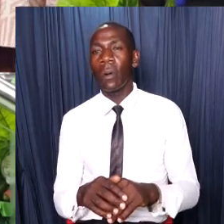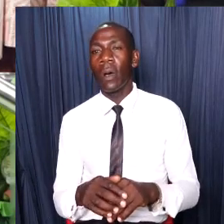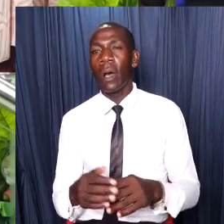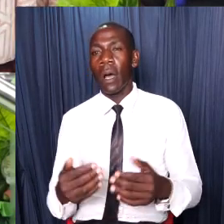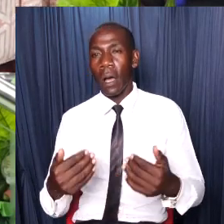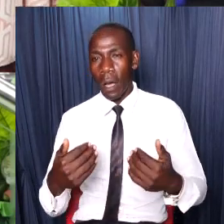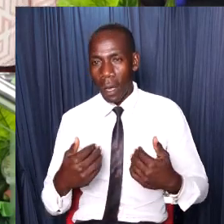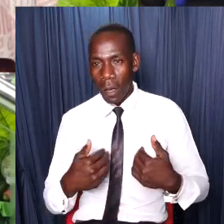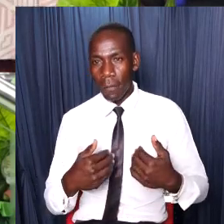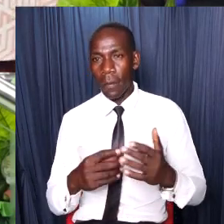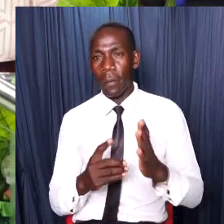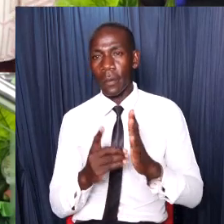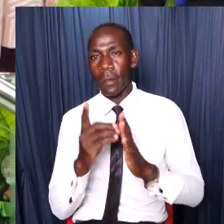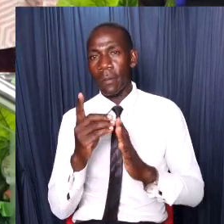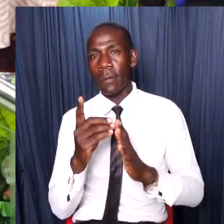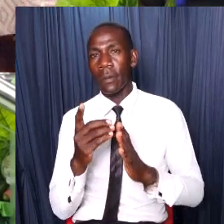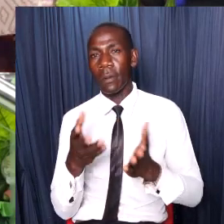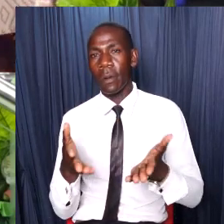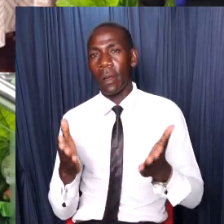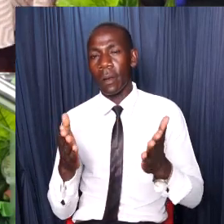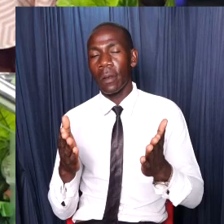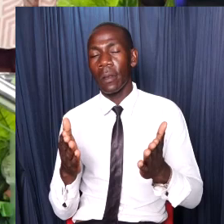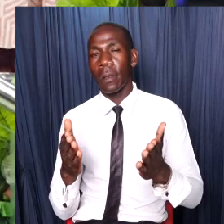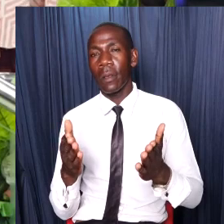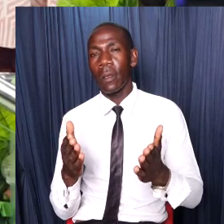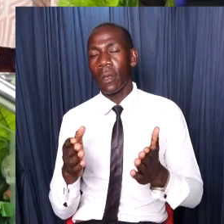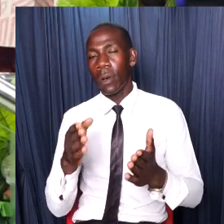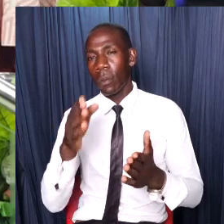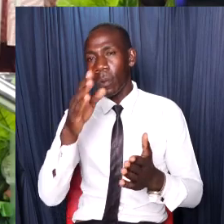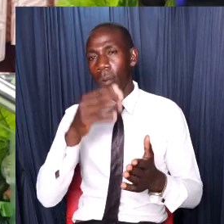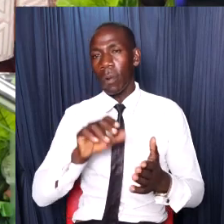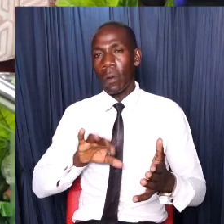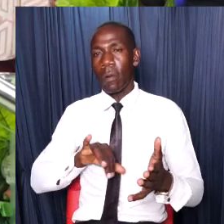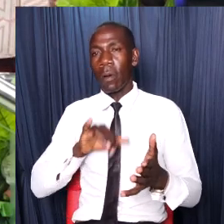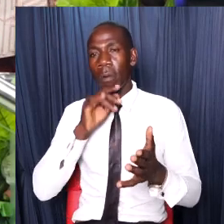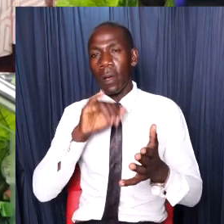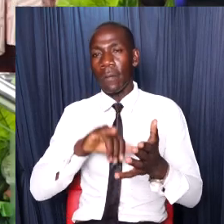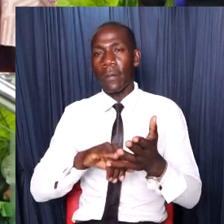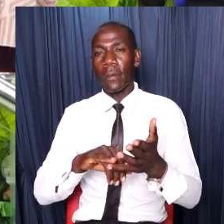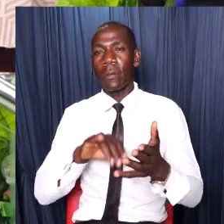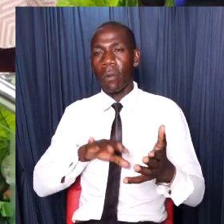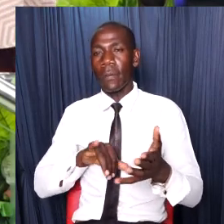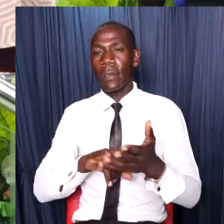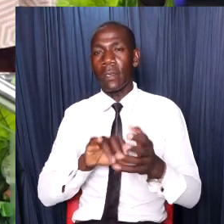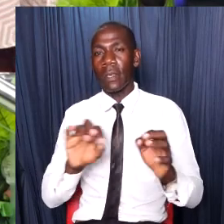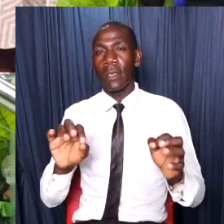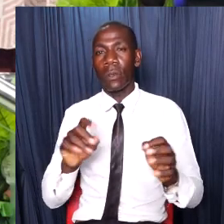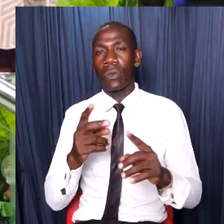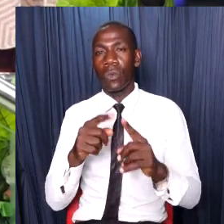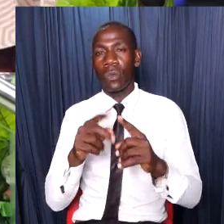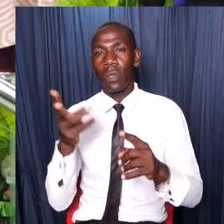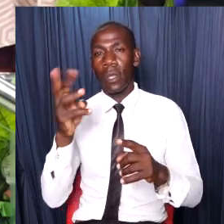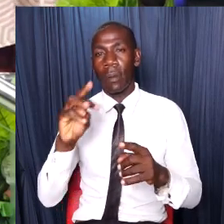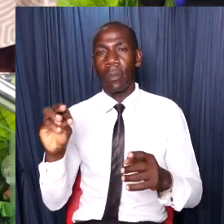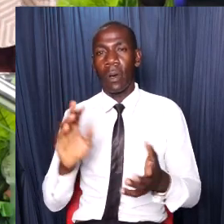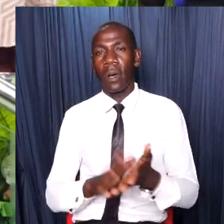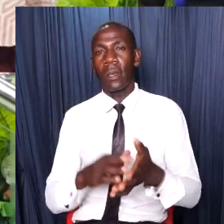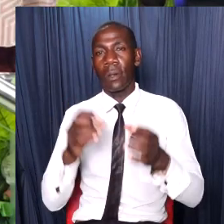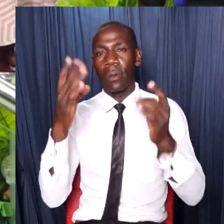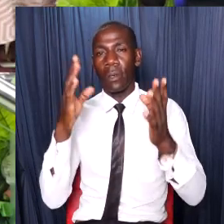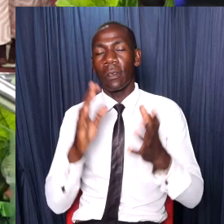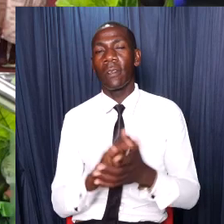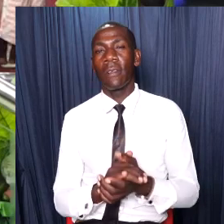up, being progressive as they are, a wife is nothing to them.